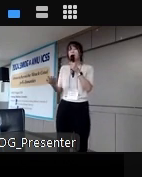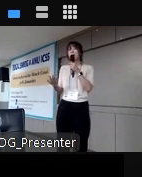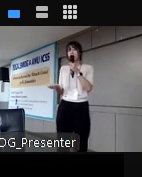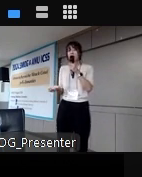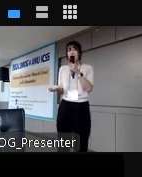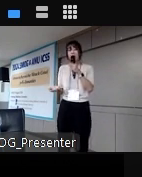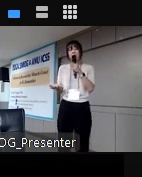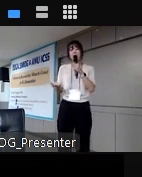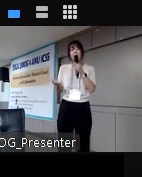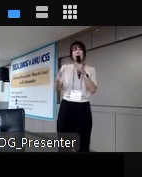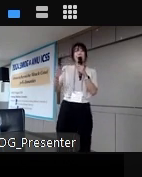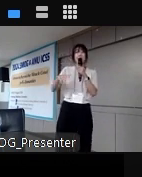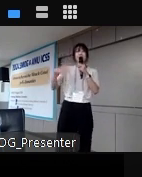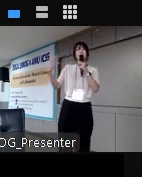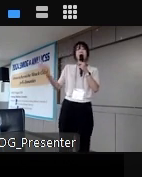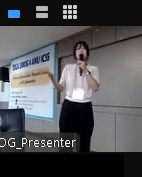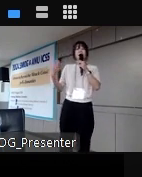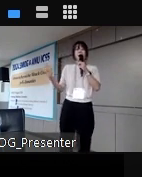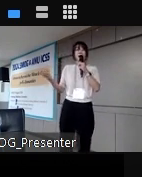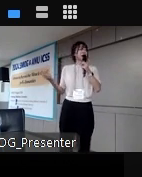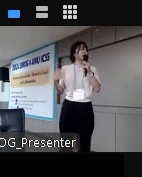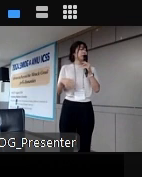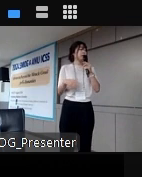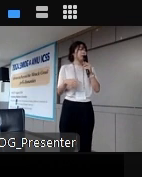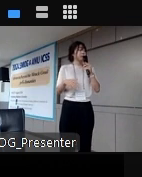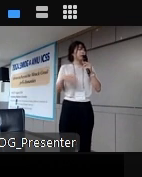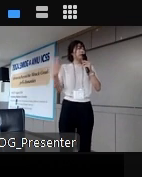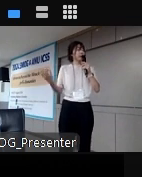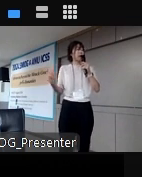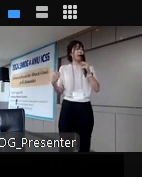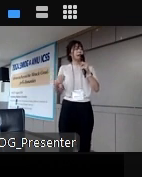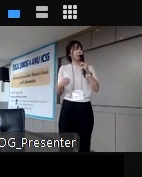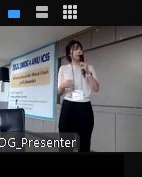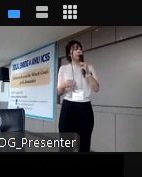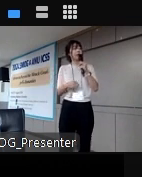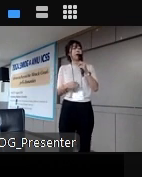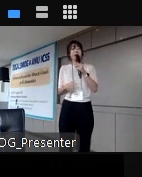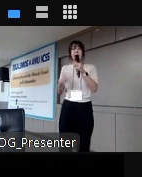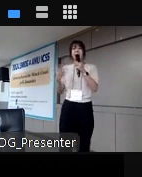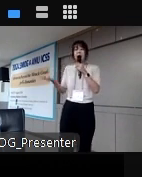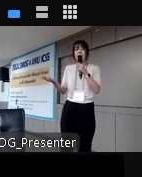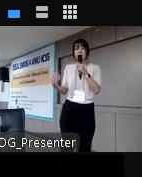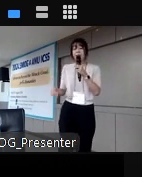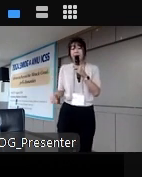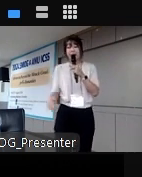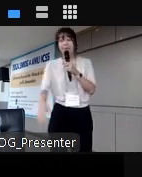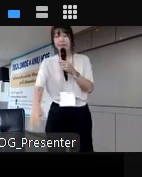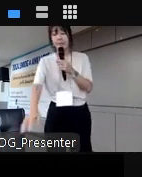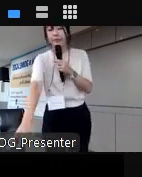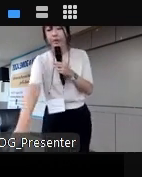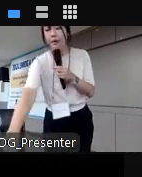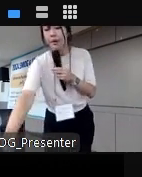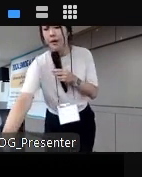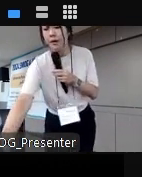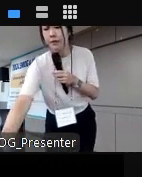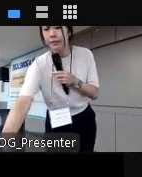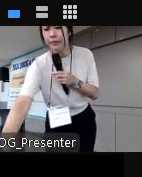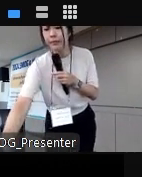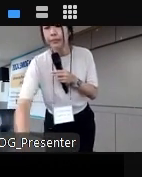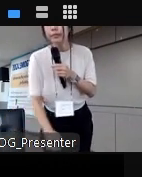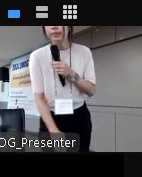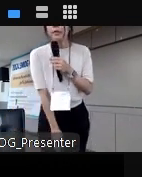show agreement rather than some subsets of verbs showing agreement at some times.